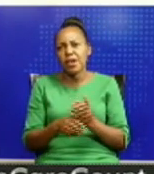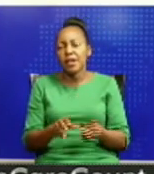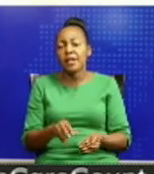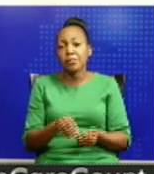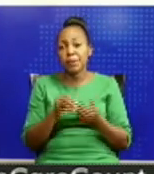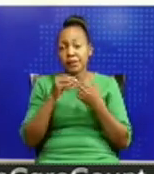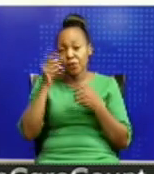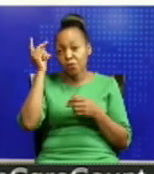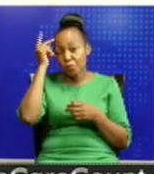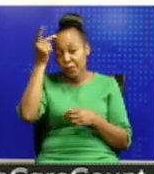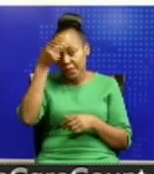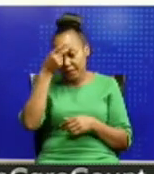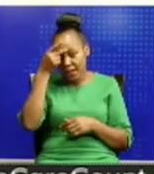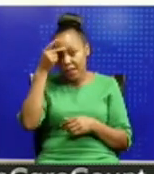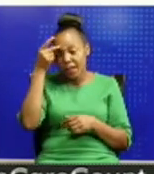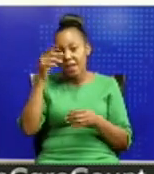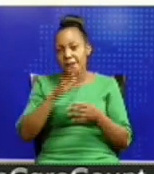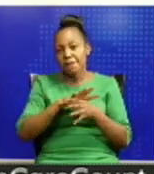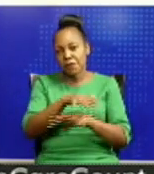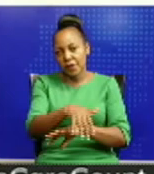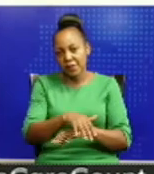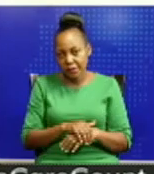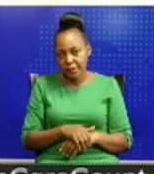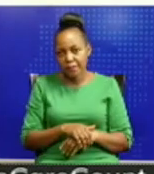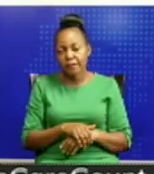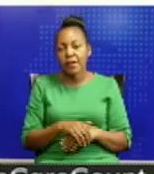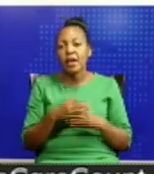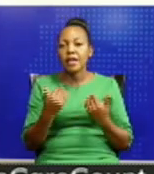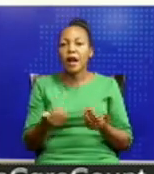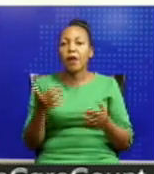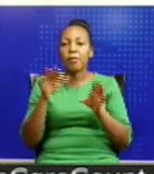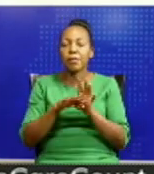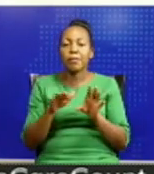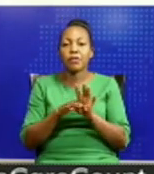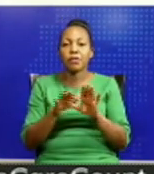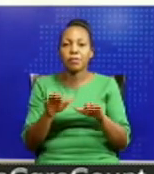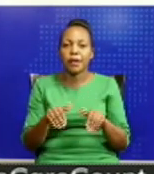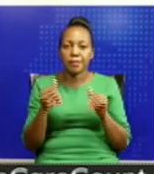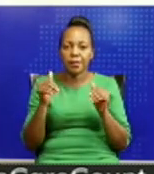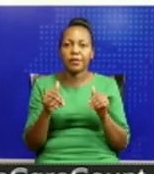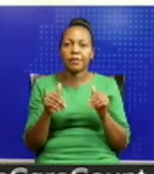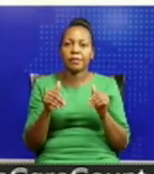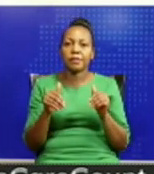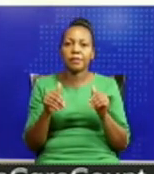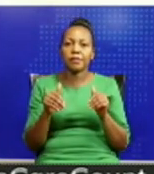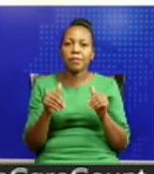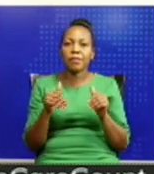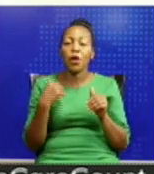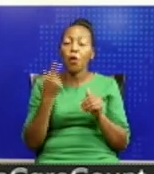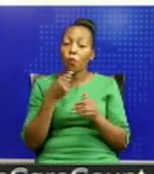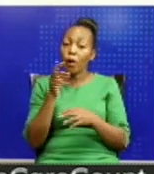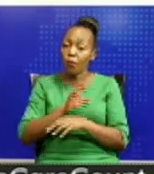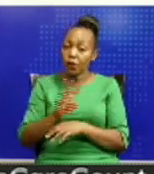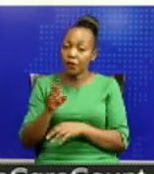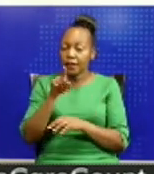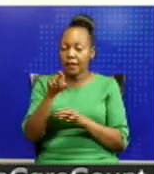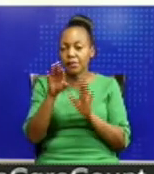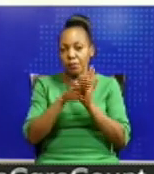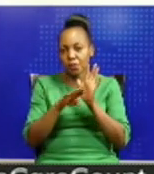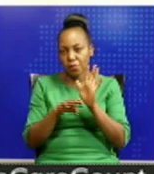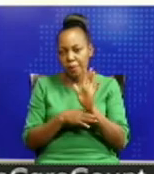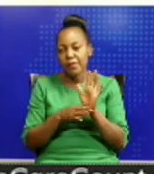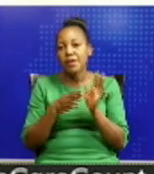it comes to policy influencing. So the members of parliament that are watching us, I